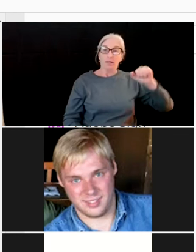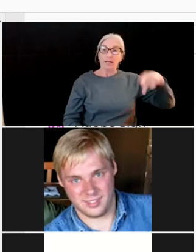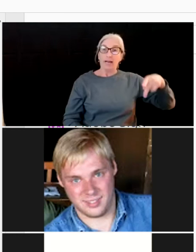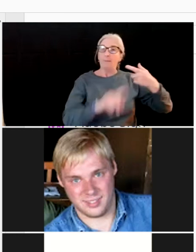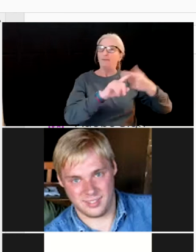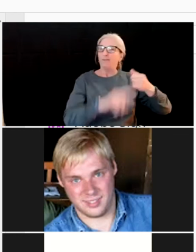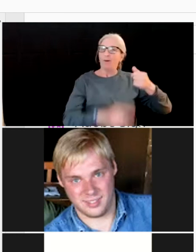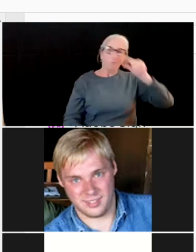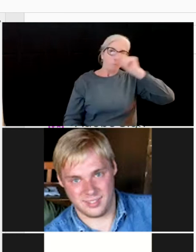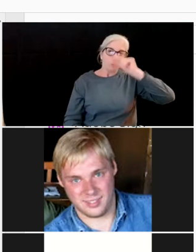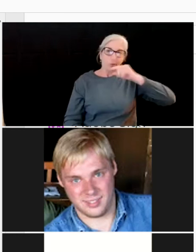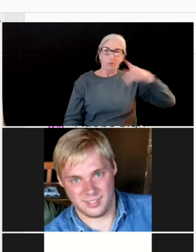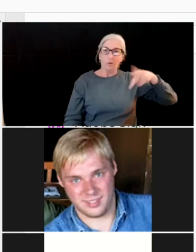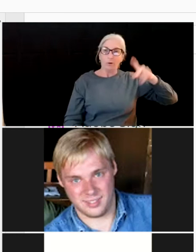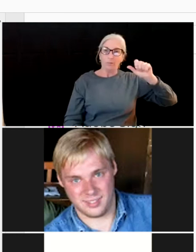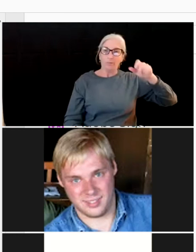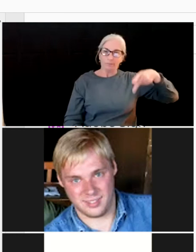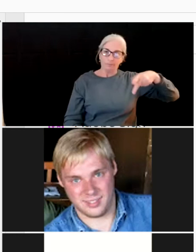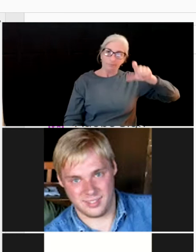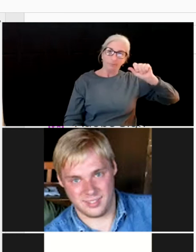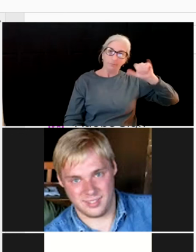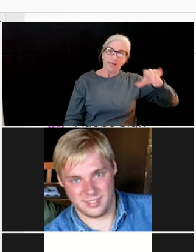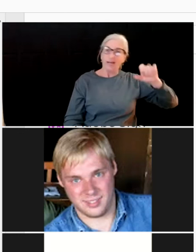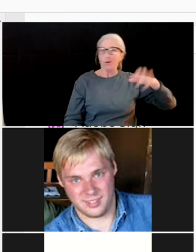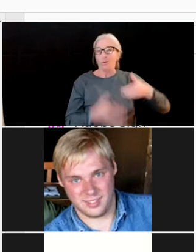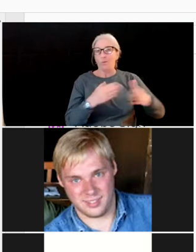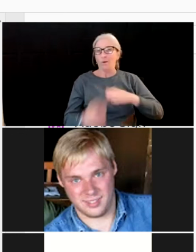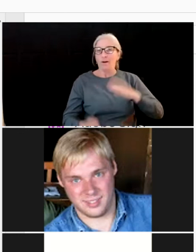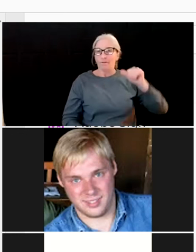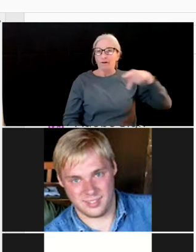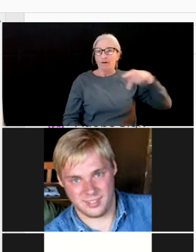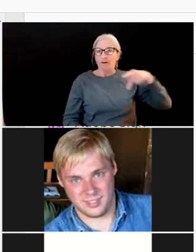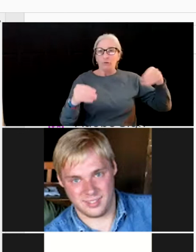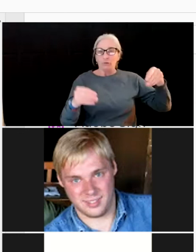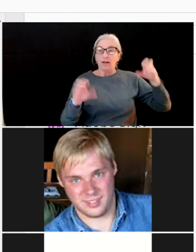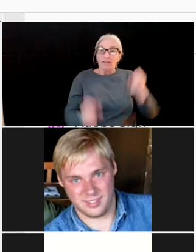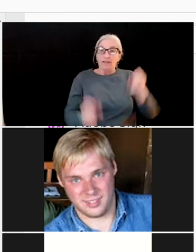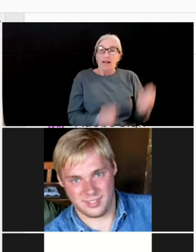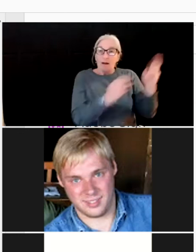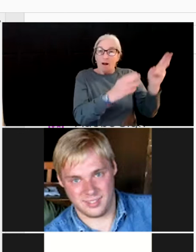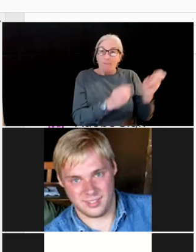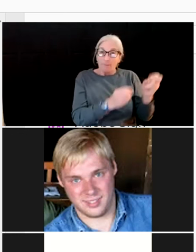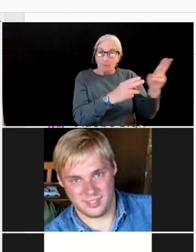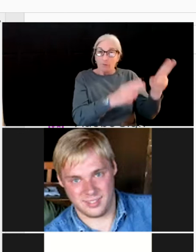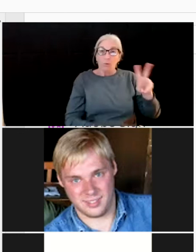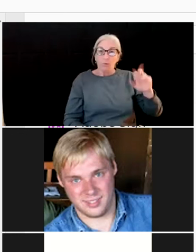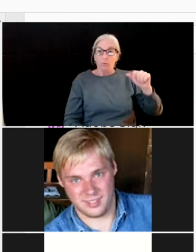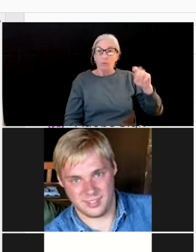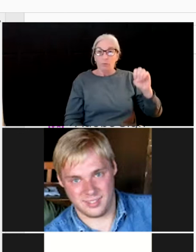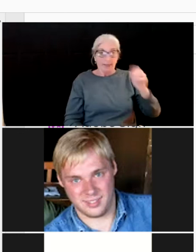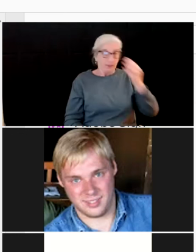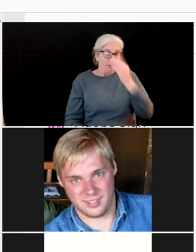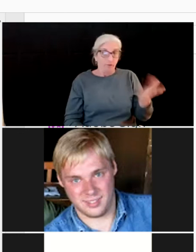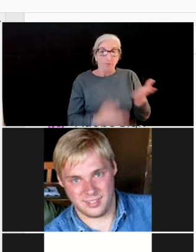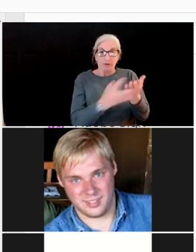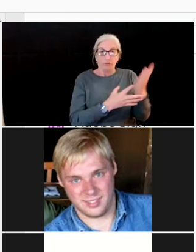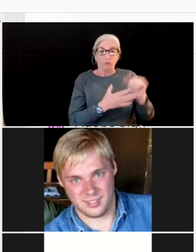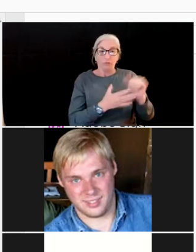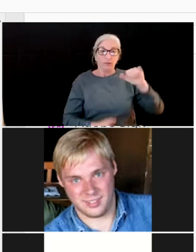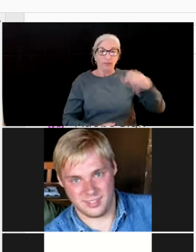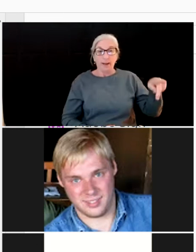like a smartphone. And they can upload their wage information through that app, okay?